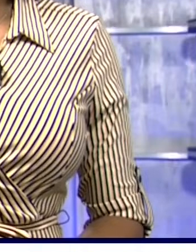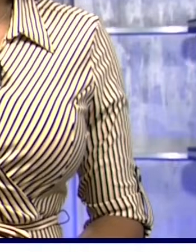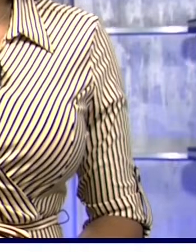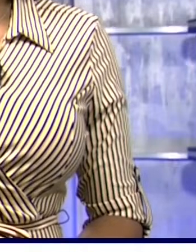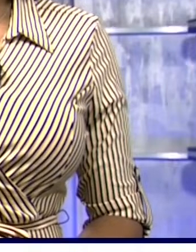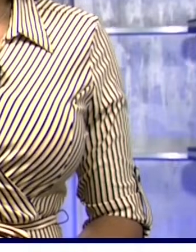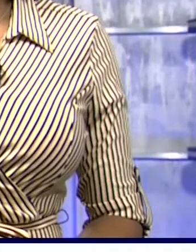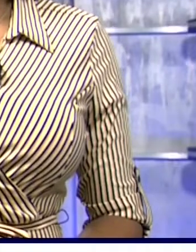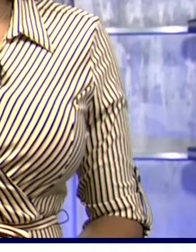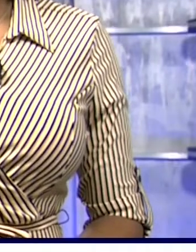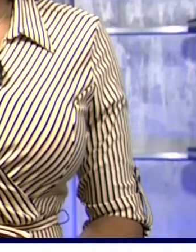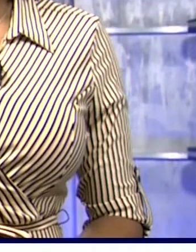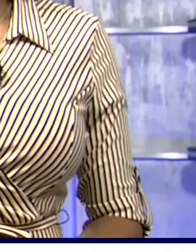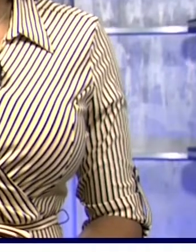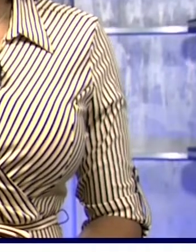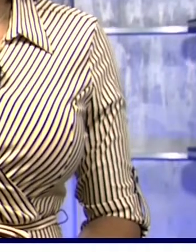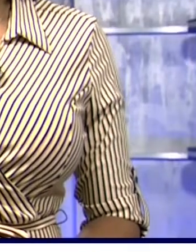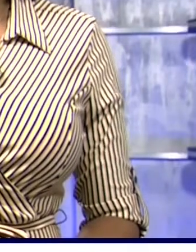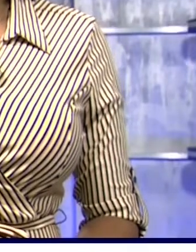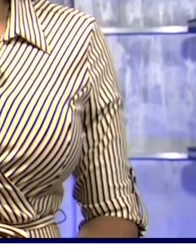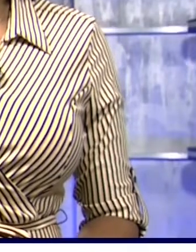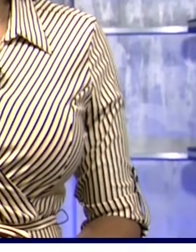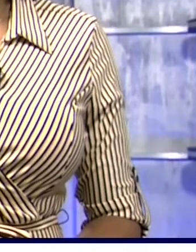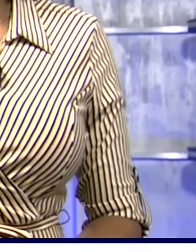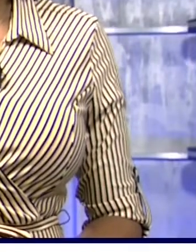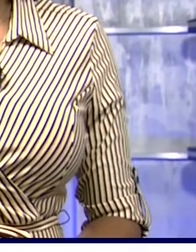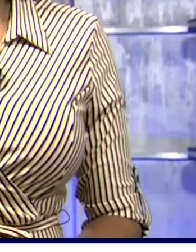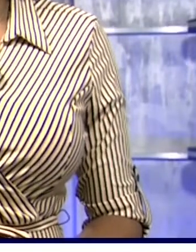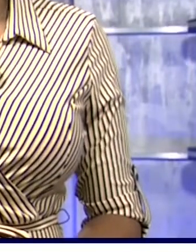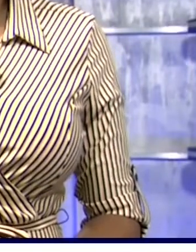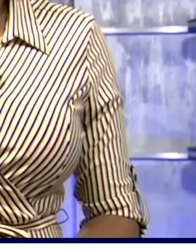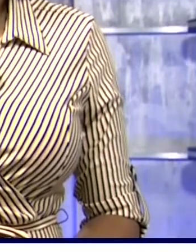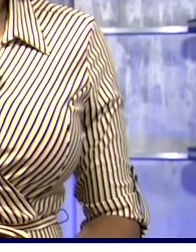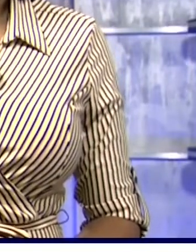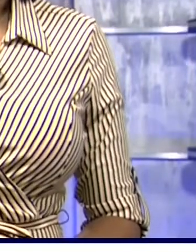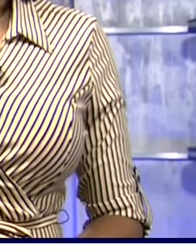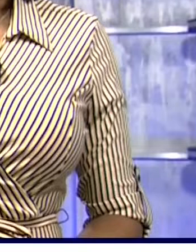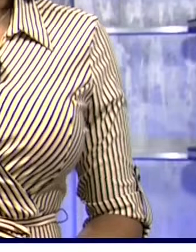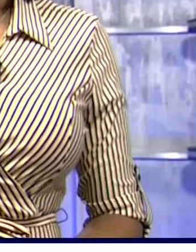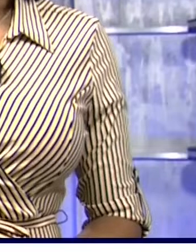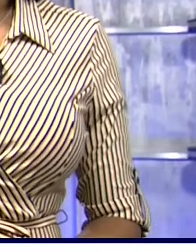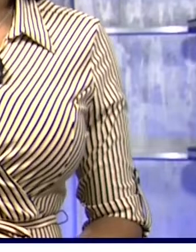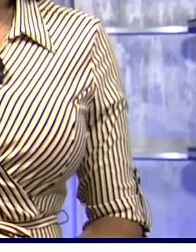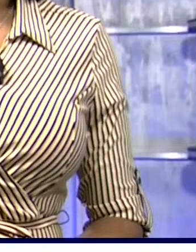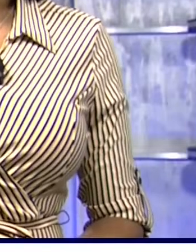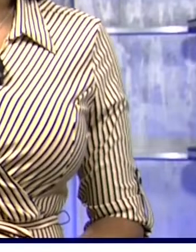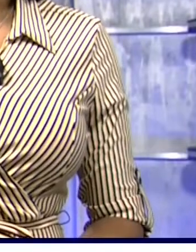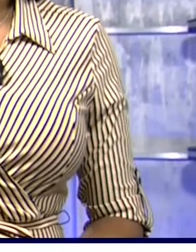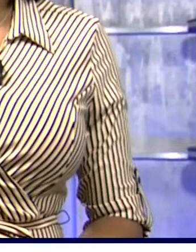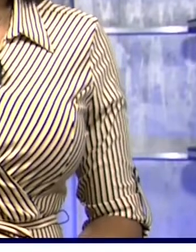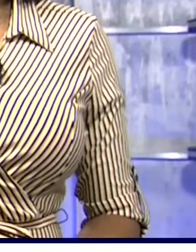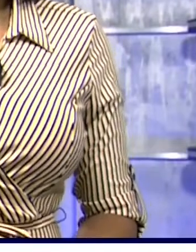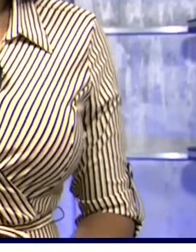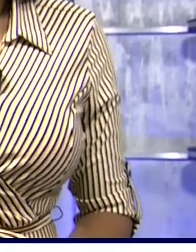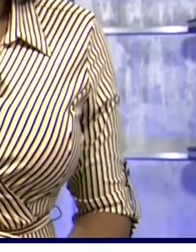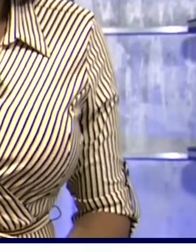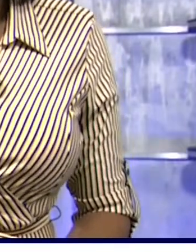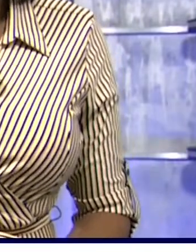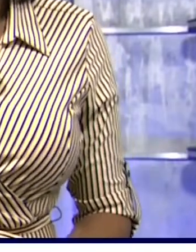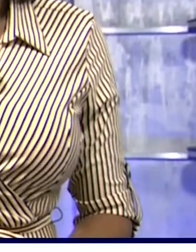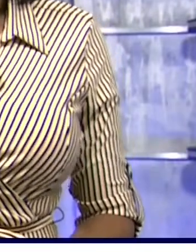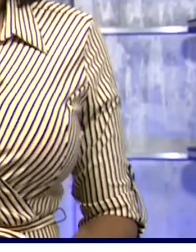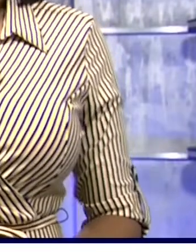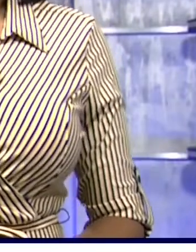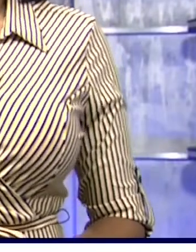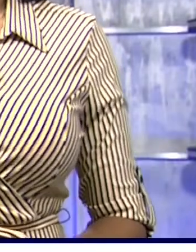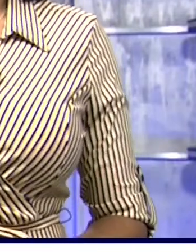to delay the introduction of penalties for breaches of the Data Protection Bill. The authorities prepare for another battle